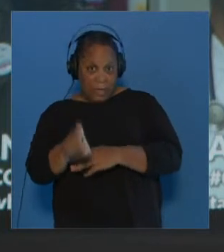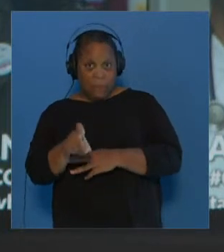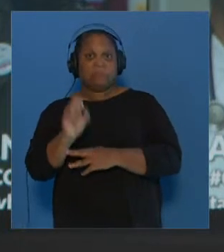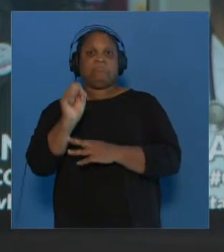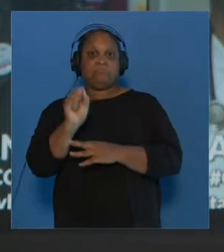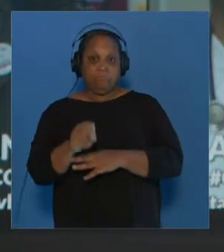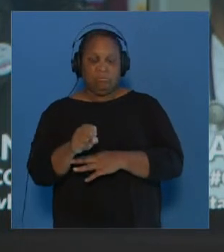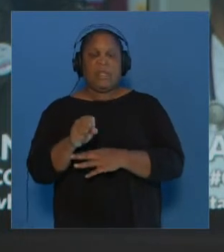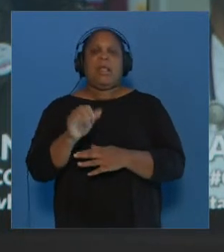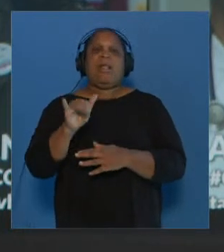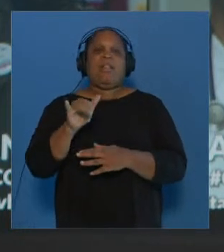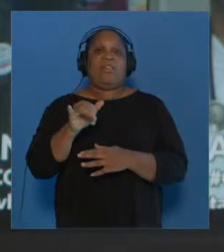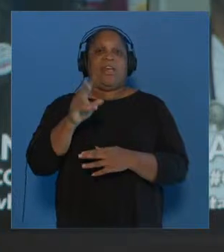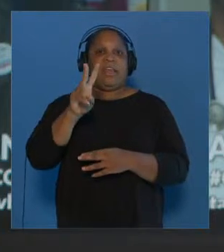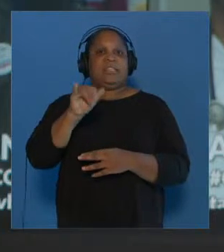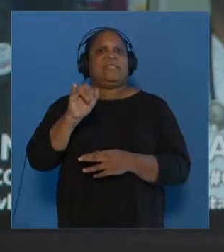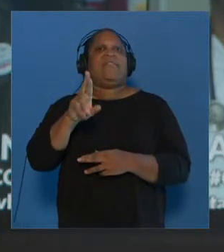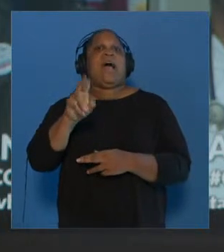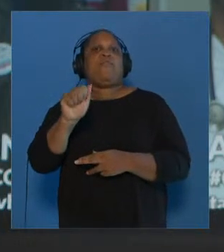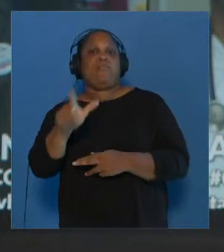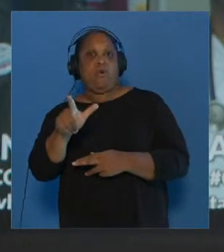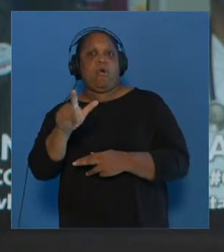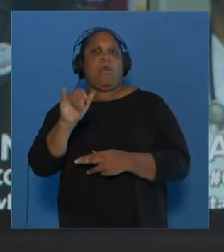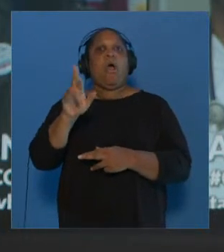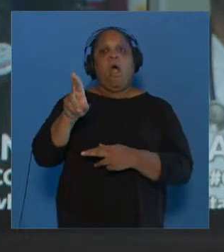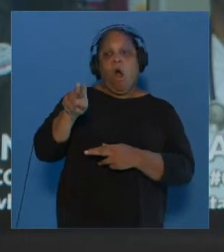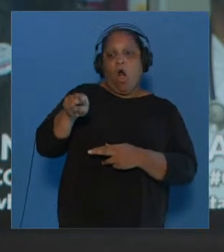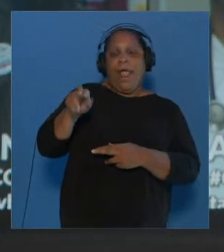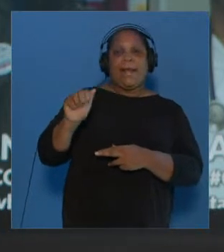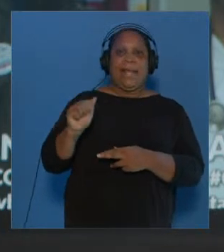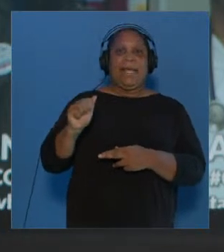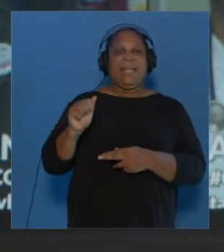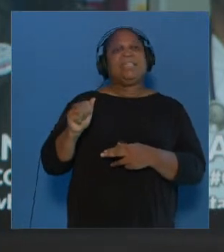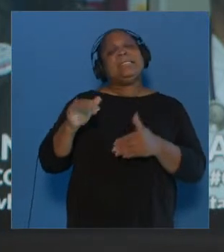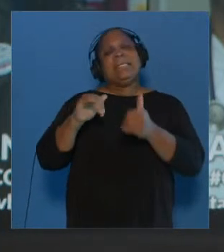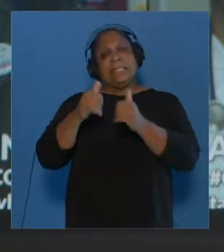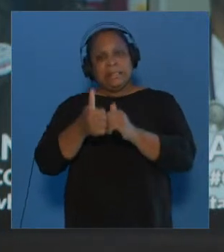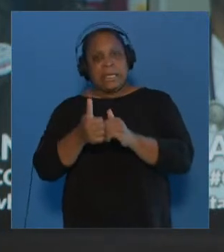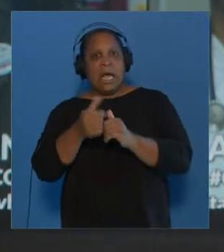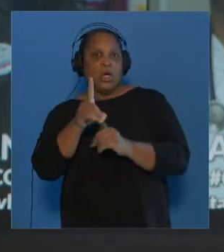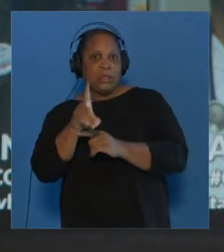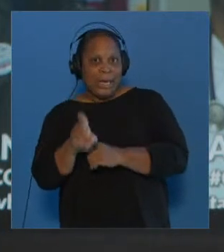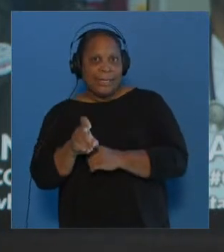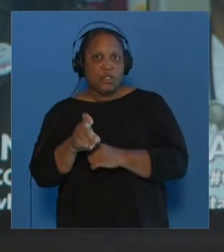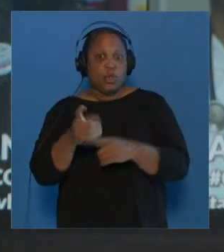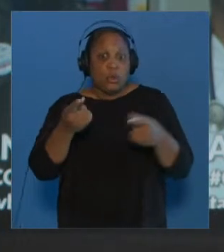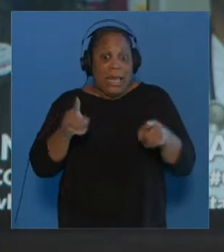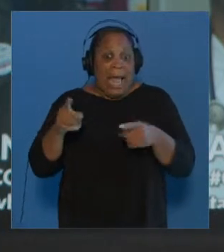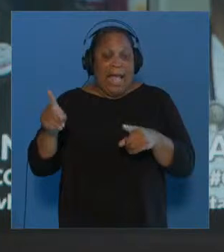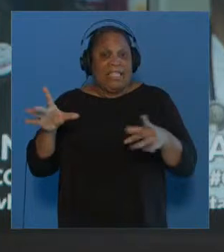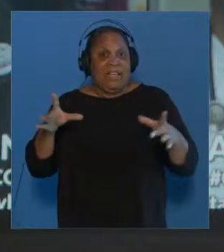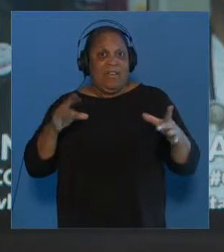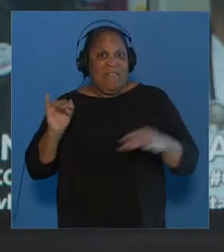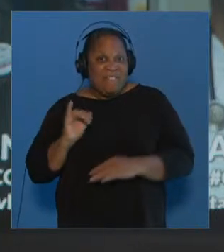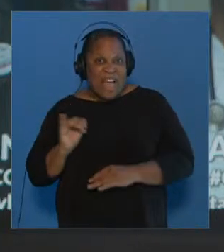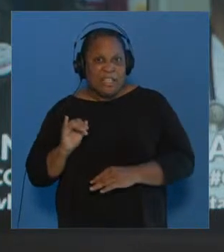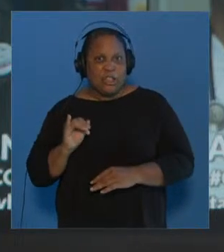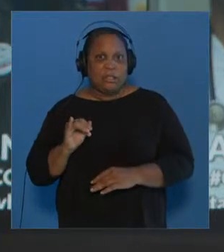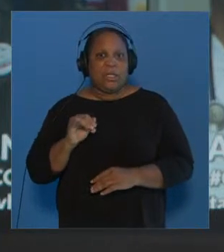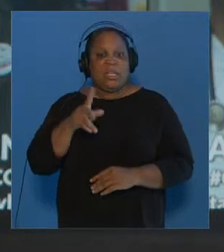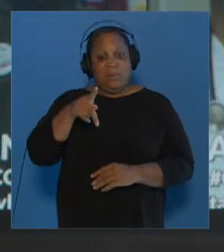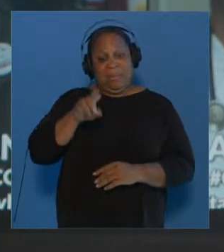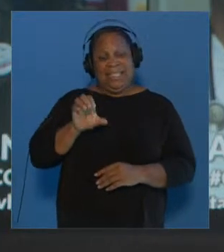has viral RNA, and that is the way that you can diagnose an active infection. And the PCR testing which we're